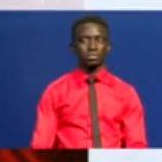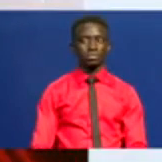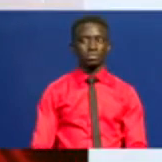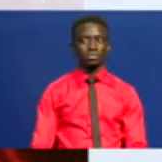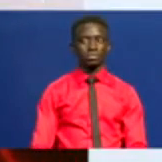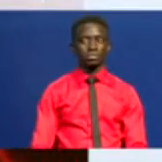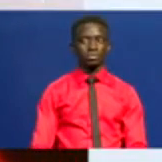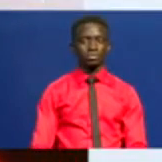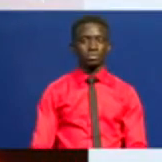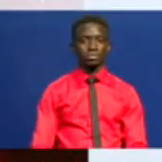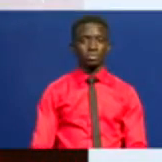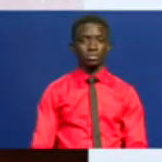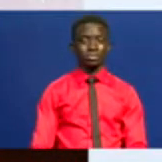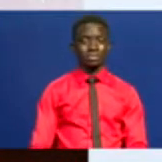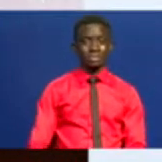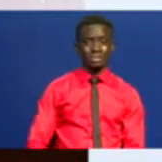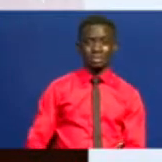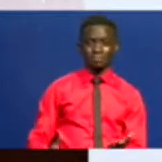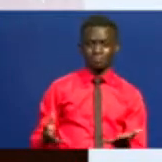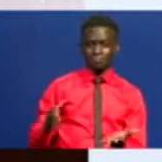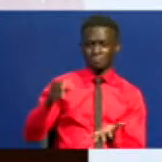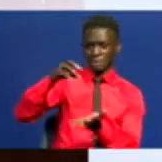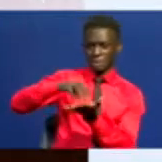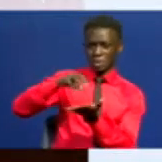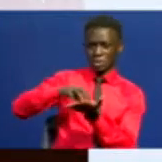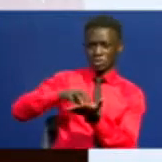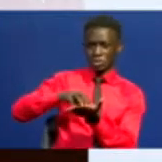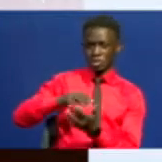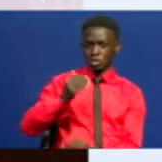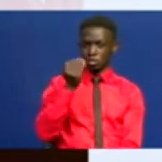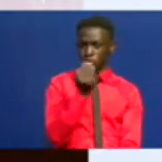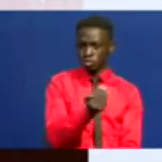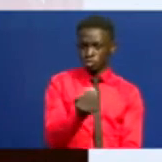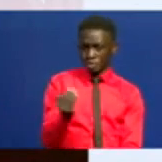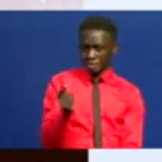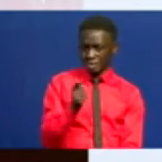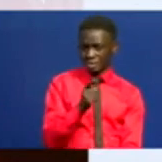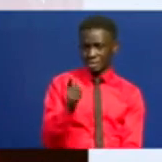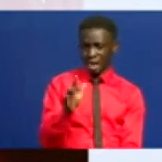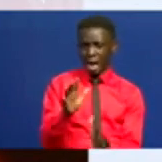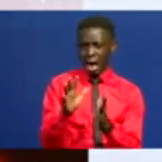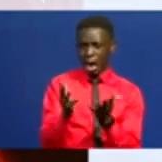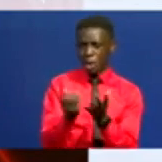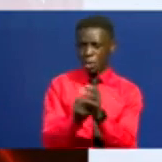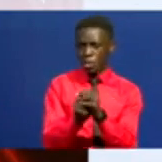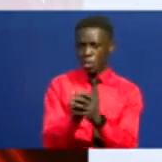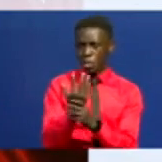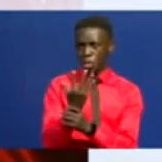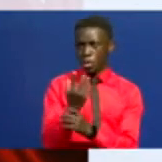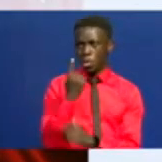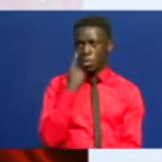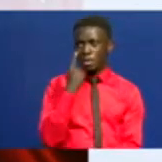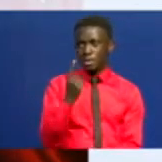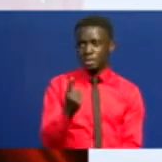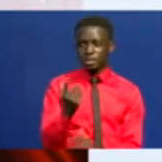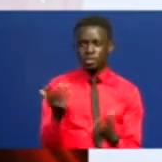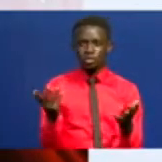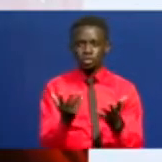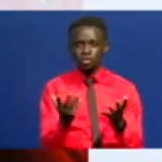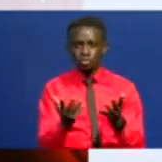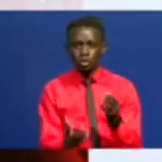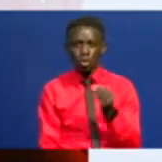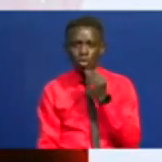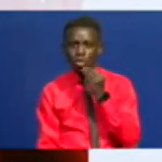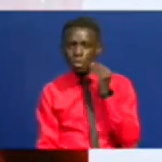Hali ya watoto vile wanakuwa zile local gangs ambao